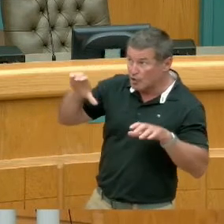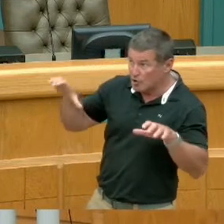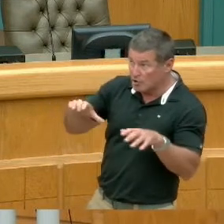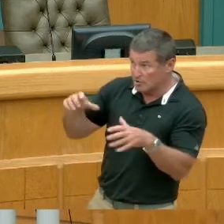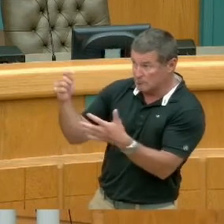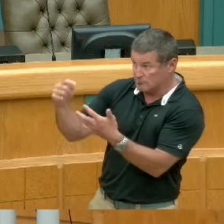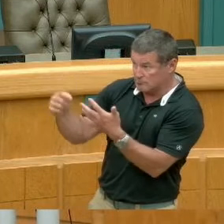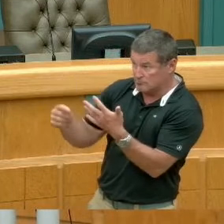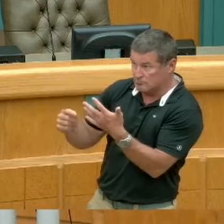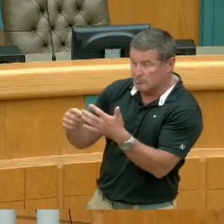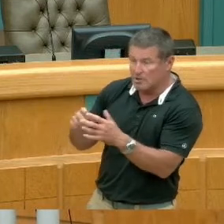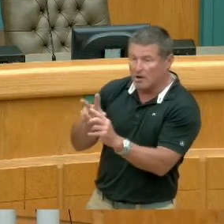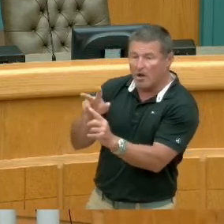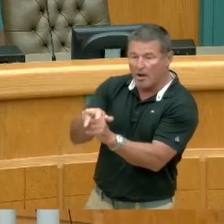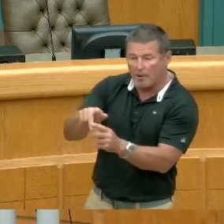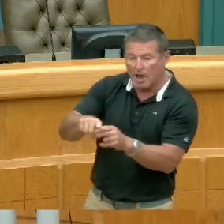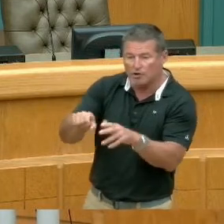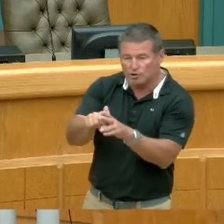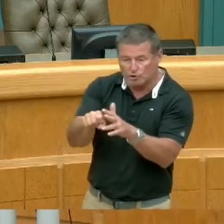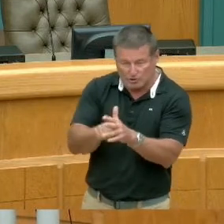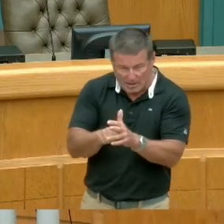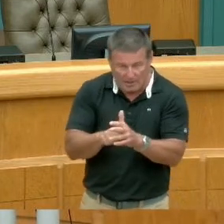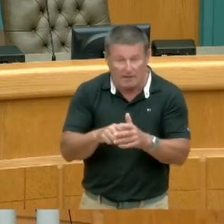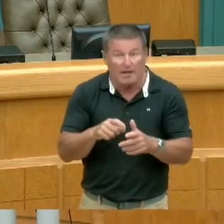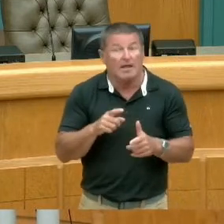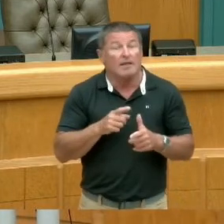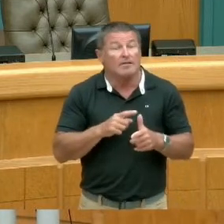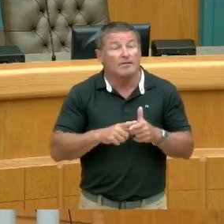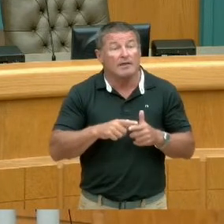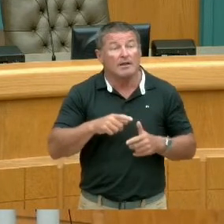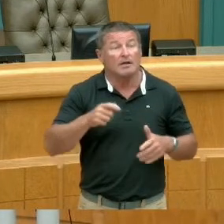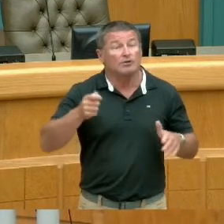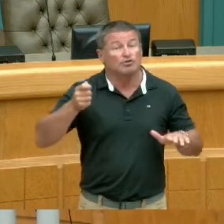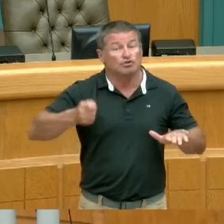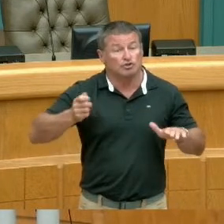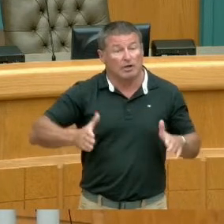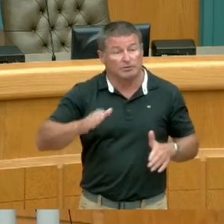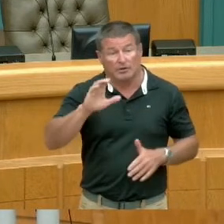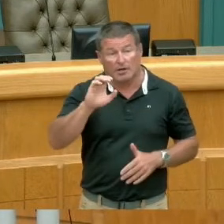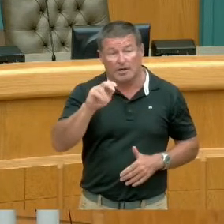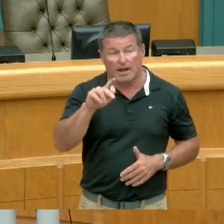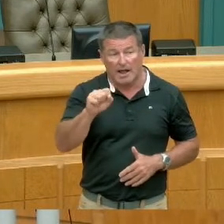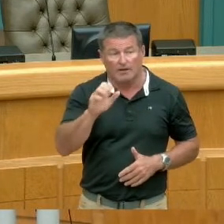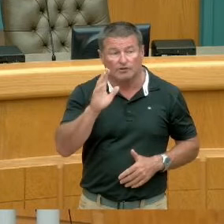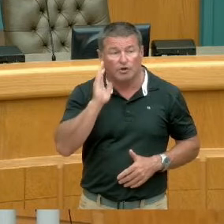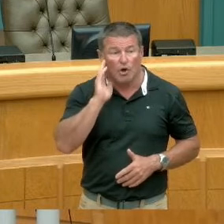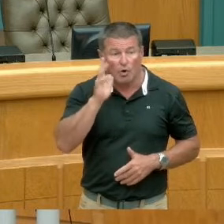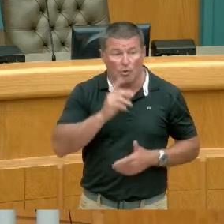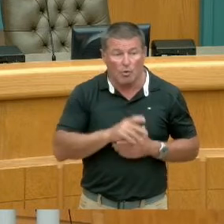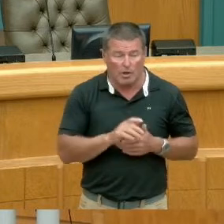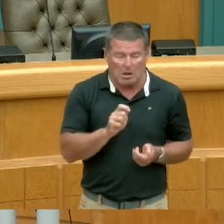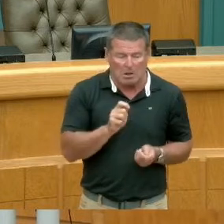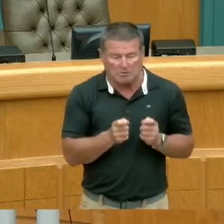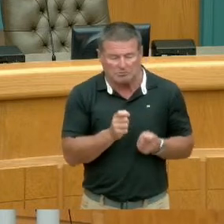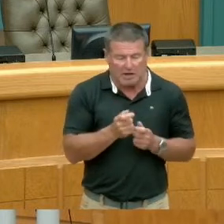judge reciprocally will adjust the county's orders to reflect the governor's orders for the